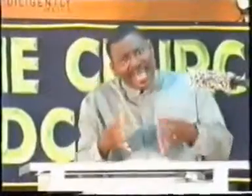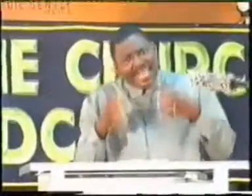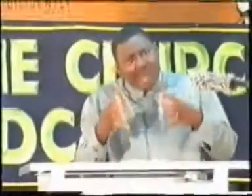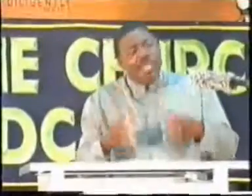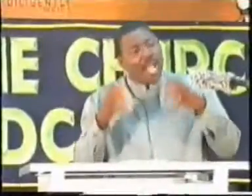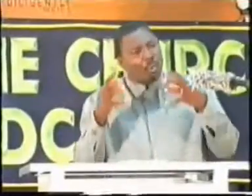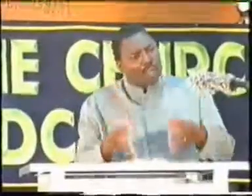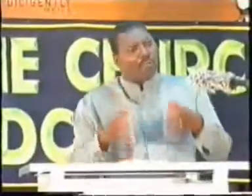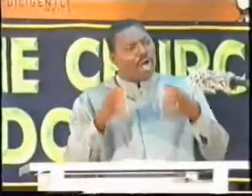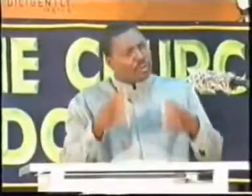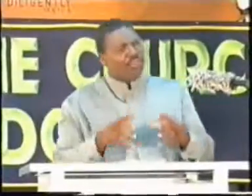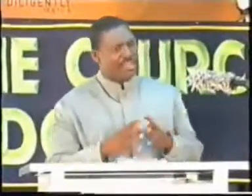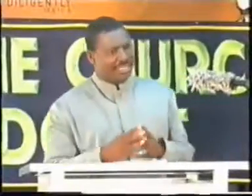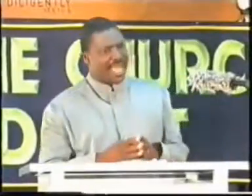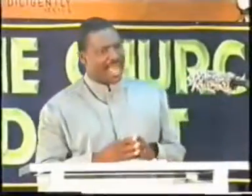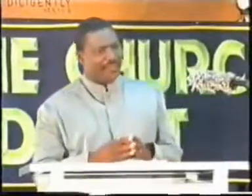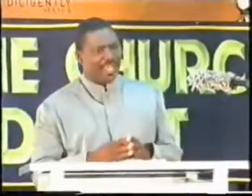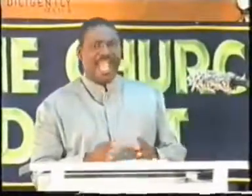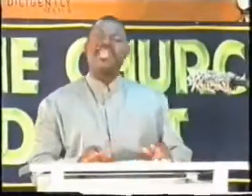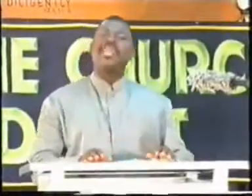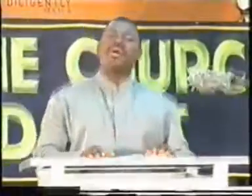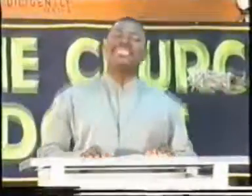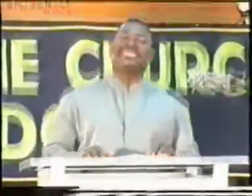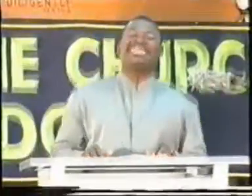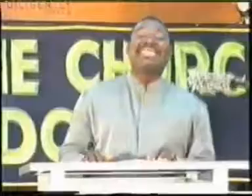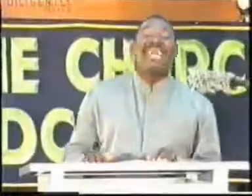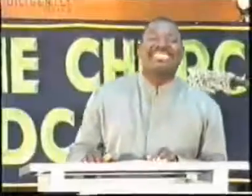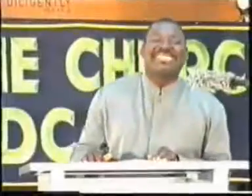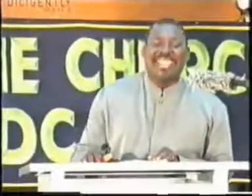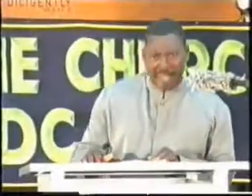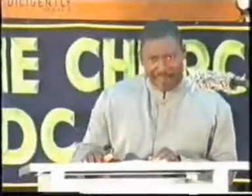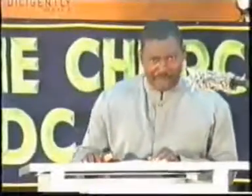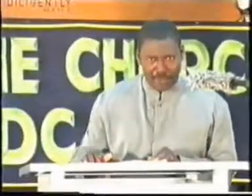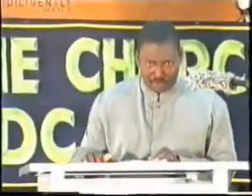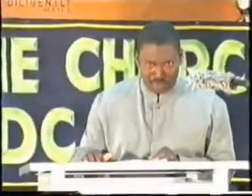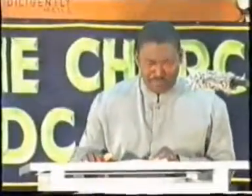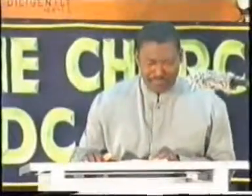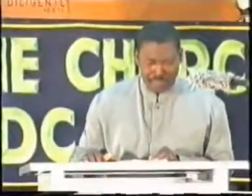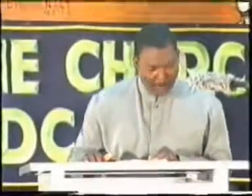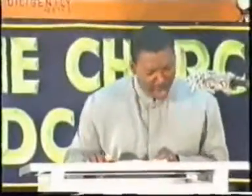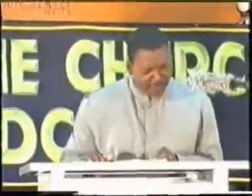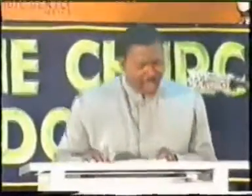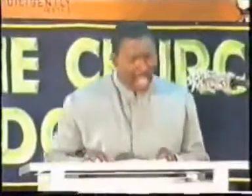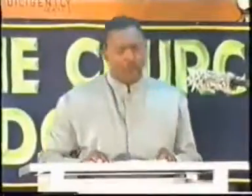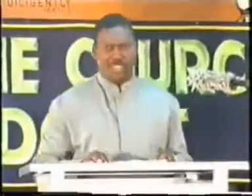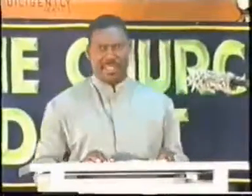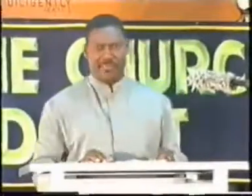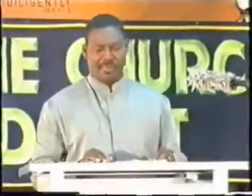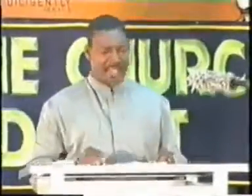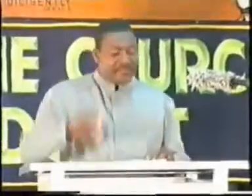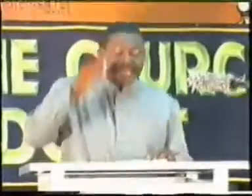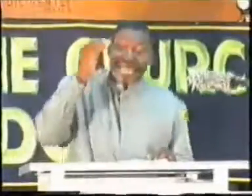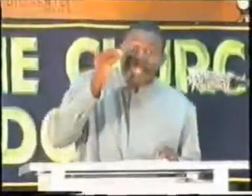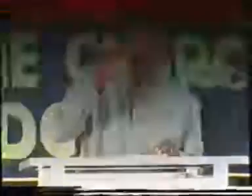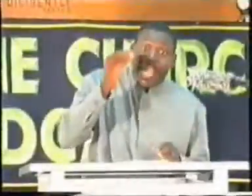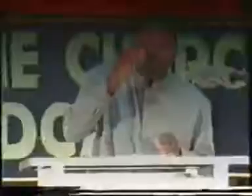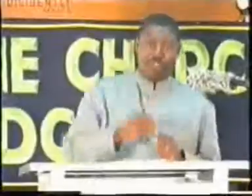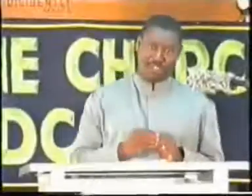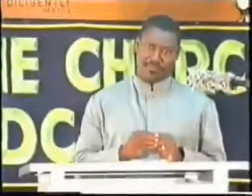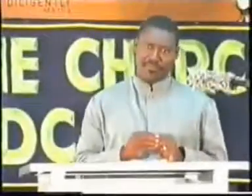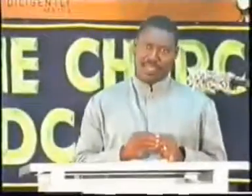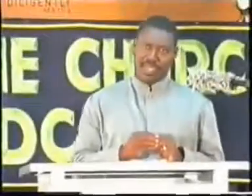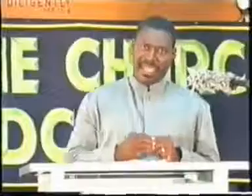has said. Say, was this Lewi a quanso as of the dia? And you know what says tithes and ran on so. Medofo, I